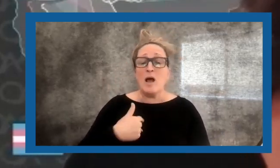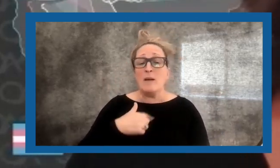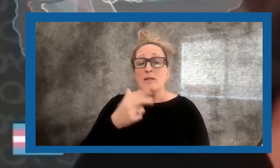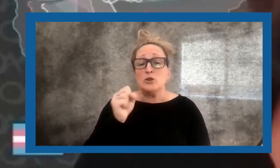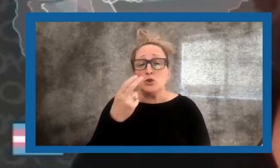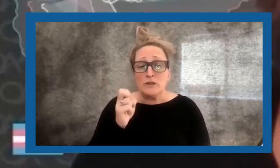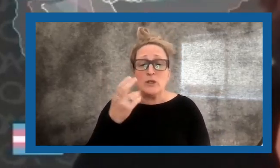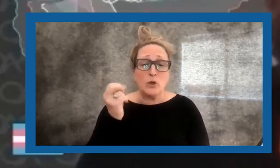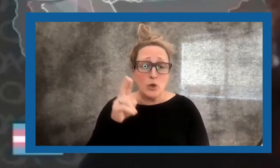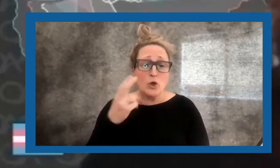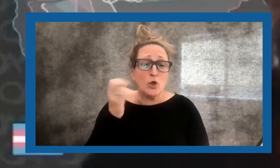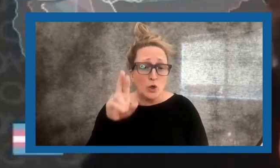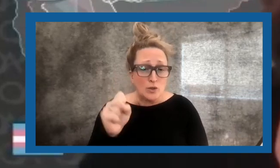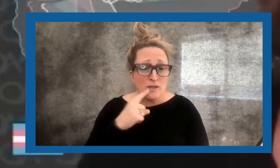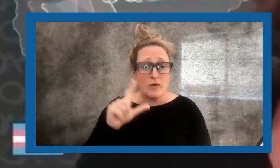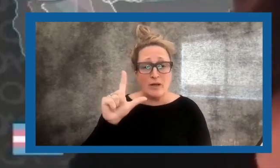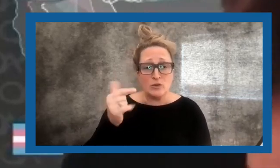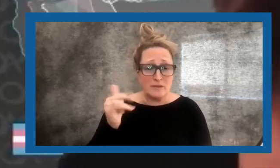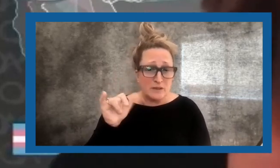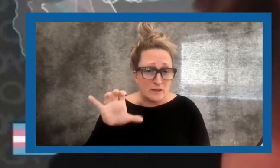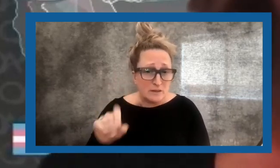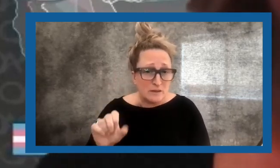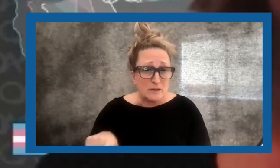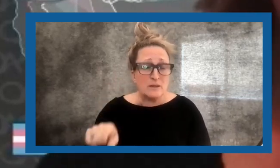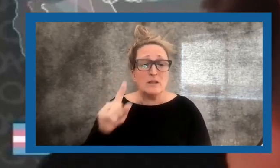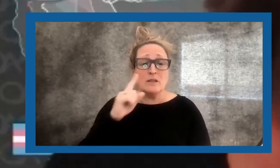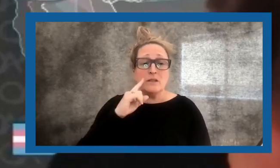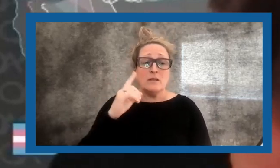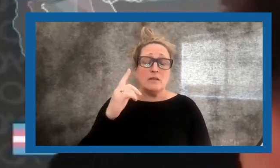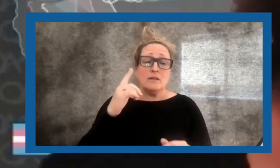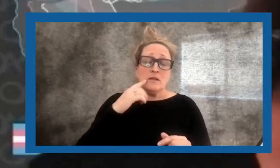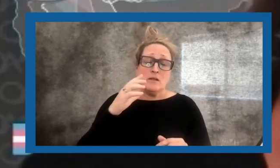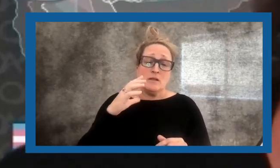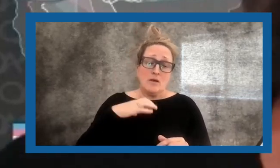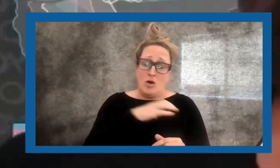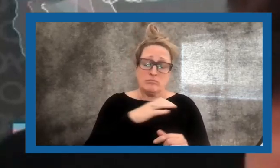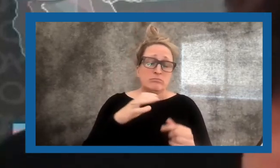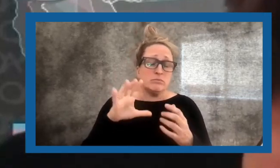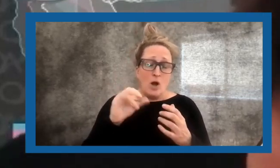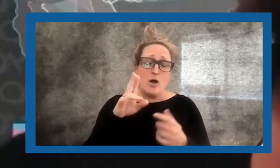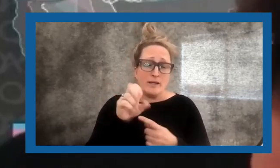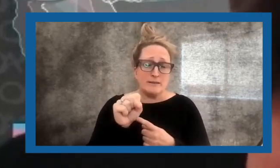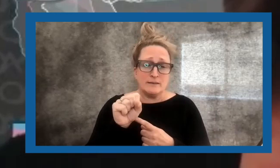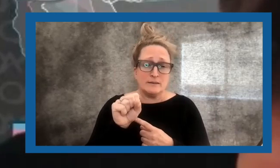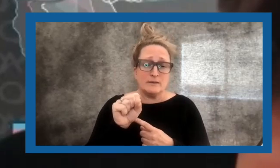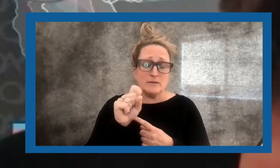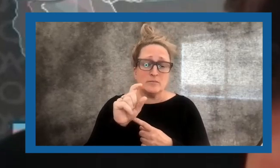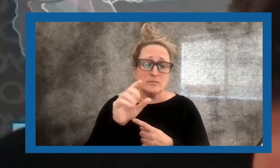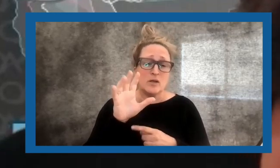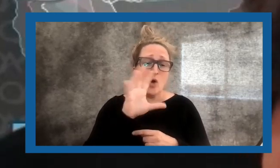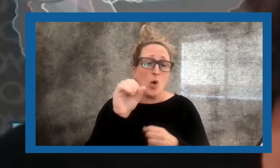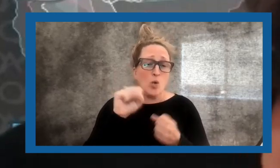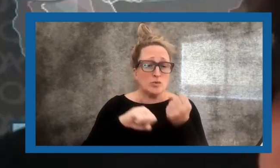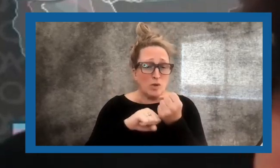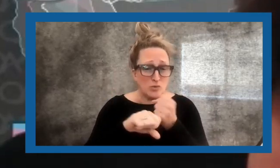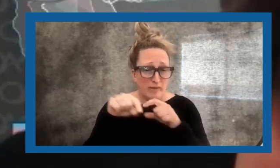the LGBT Caucus co-chair for Northern California for the California Democratic Party. And the LGBT Caucus is co-sponsoring this along